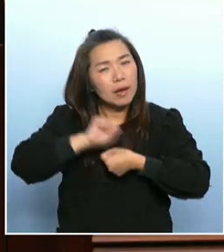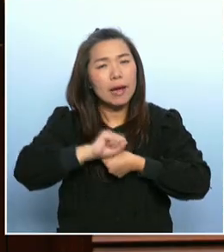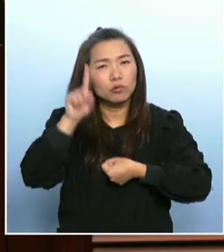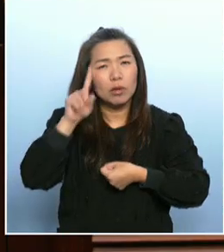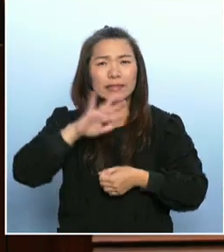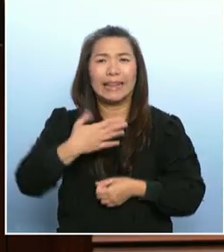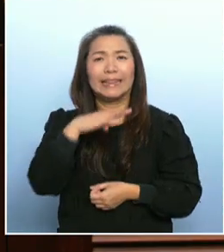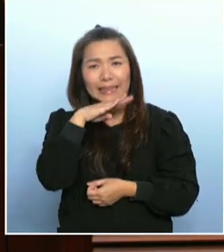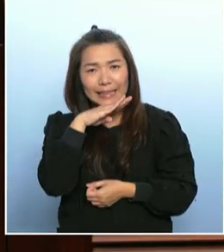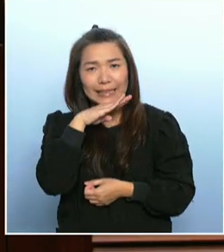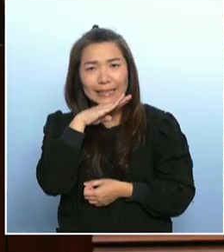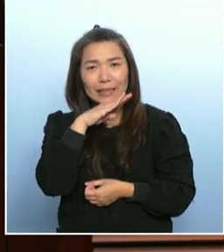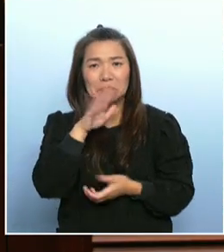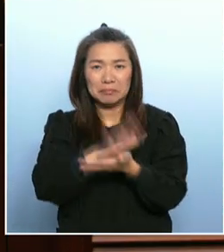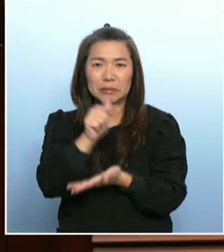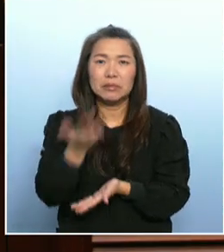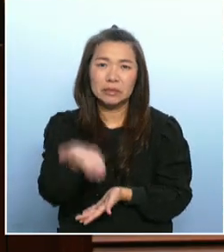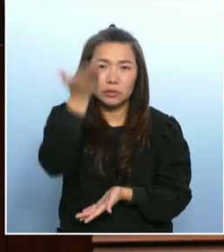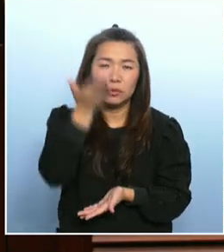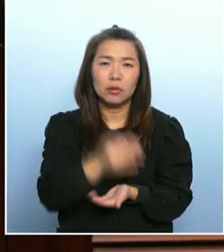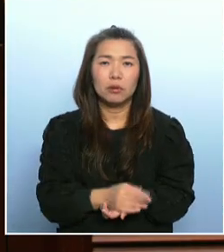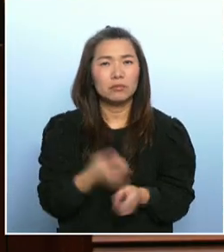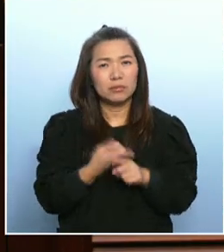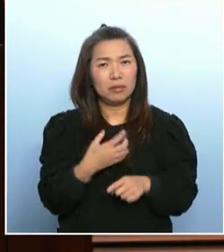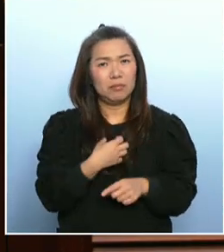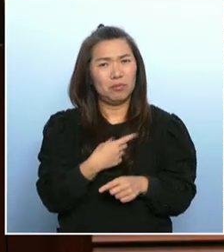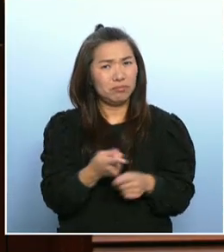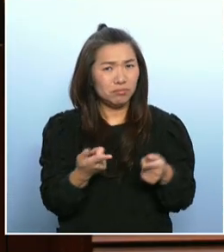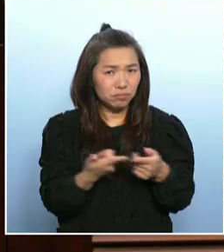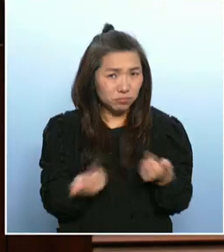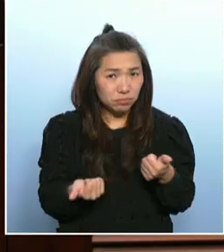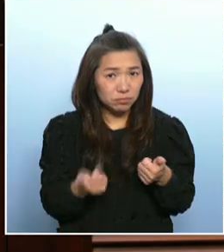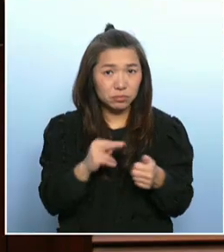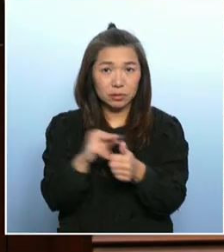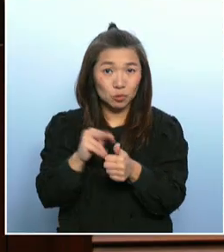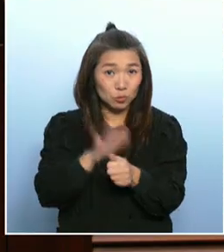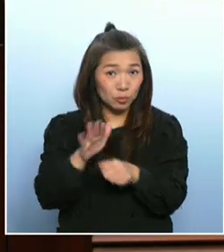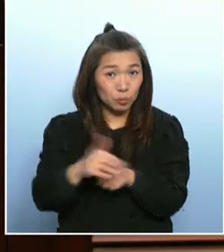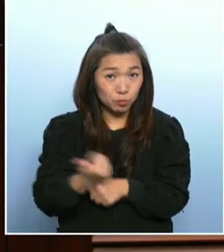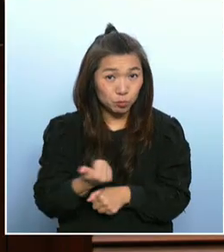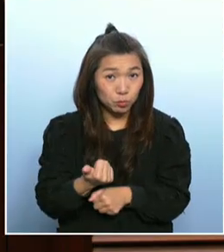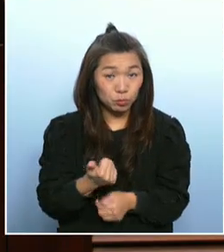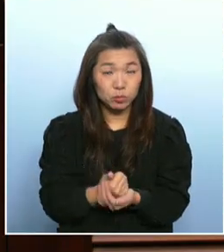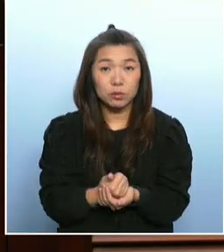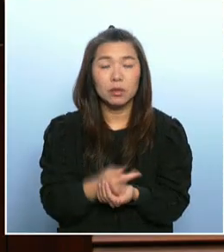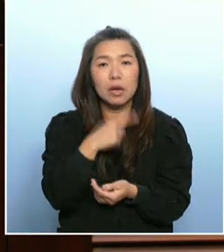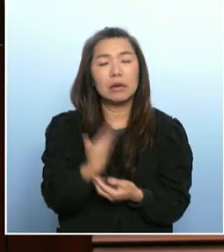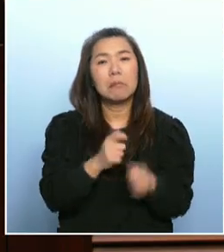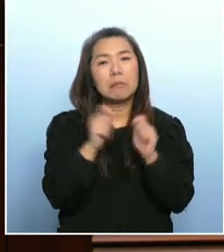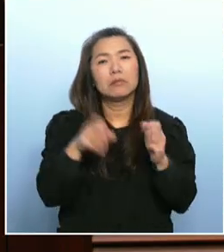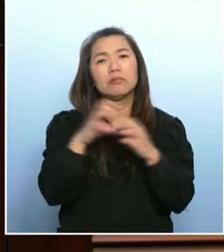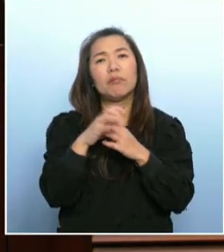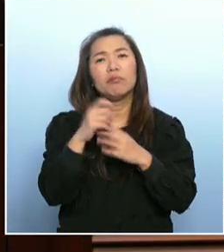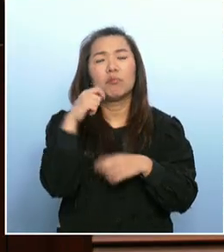to be taken care of in the RCH, they have to wait for more than 10